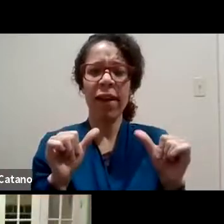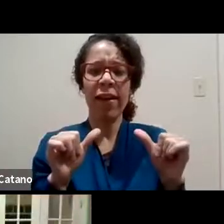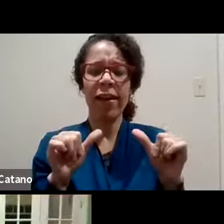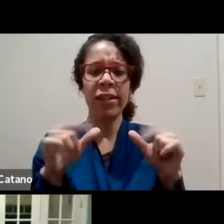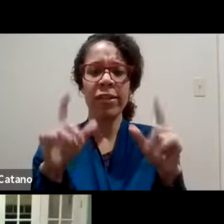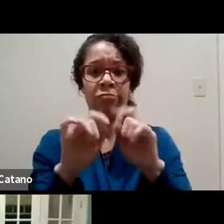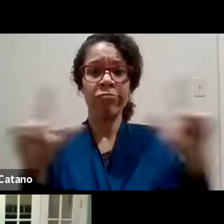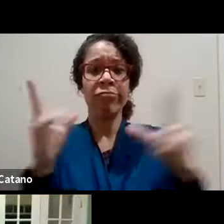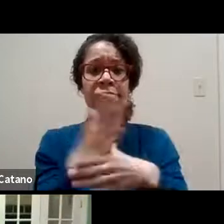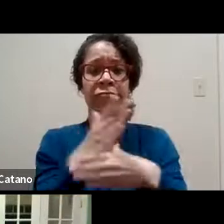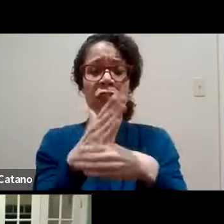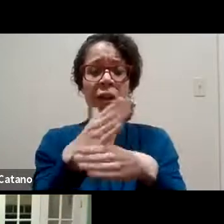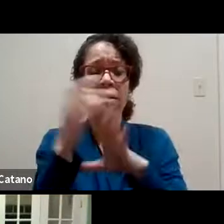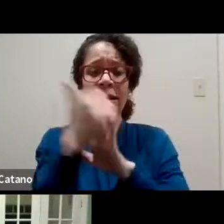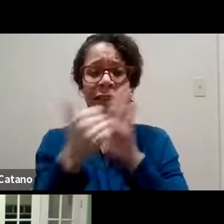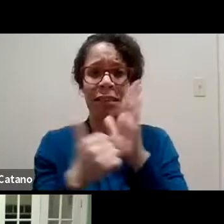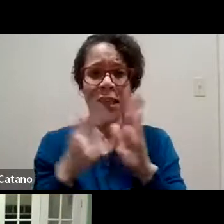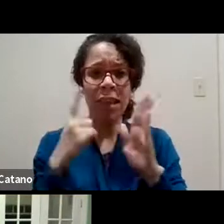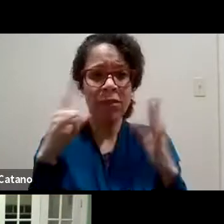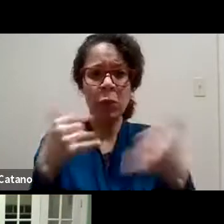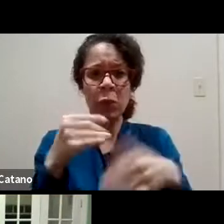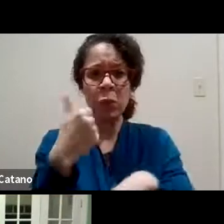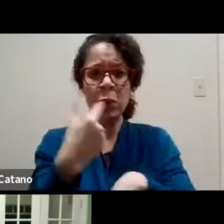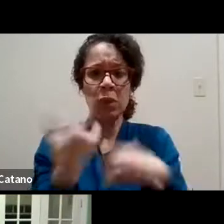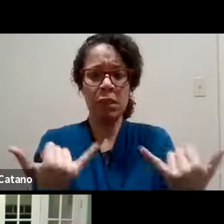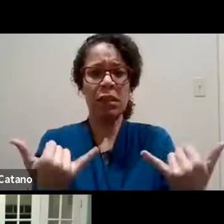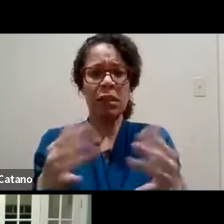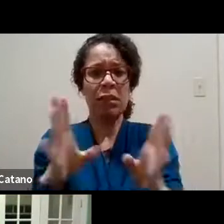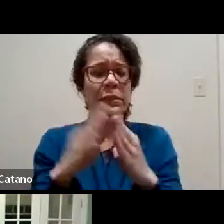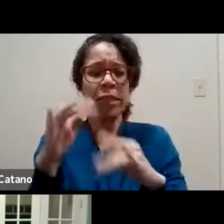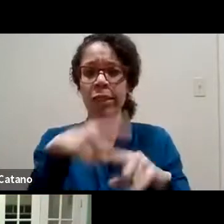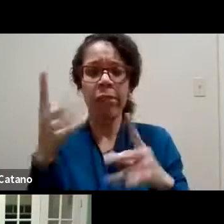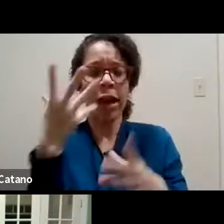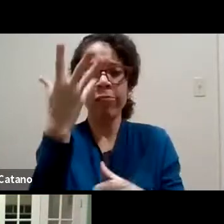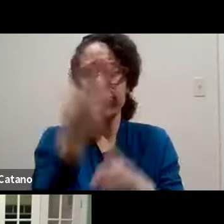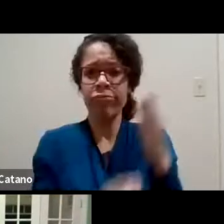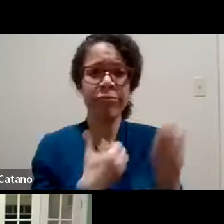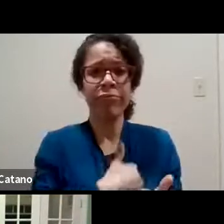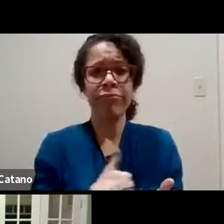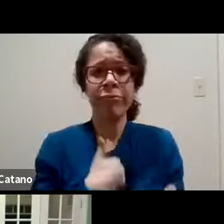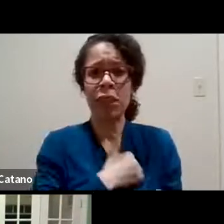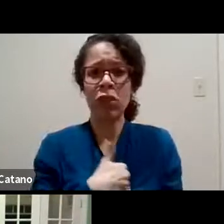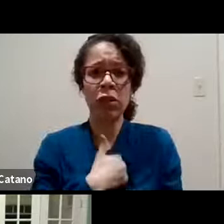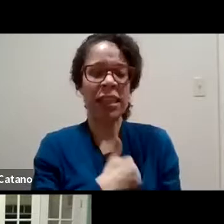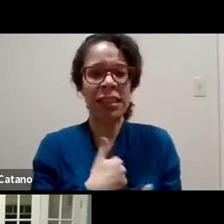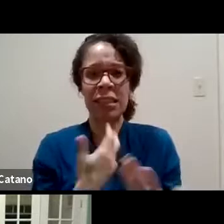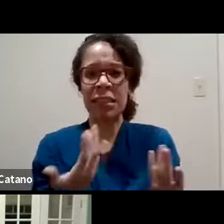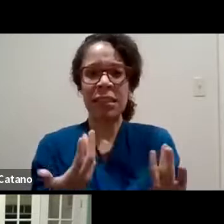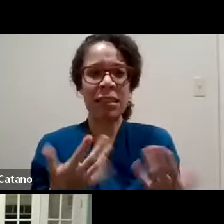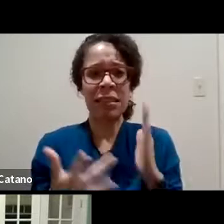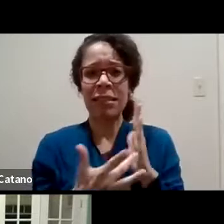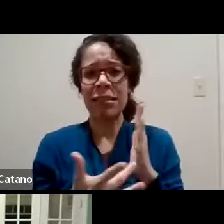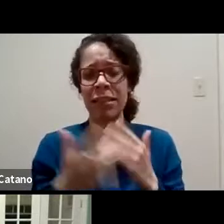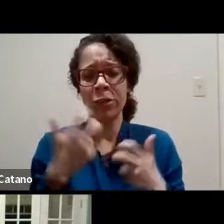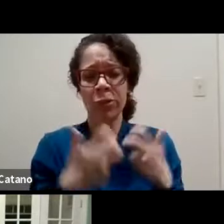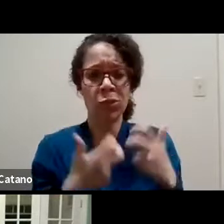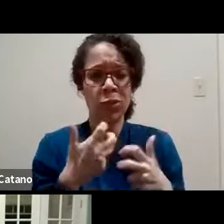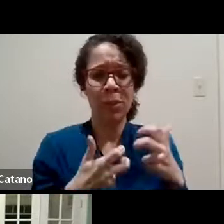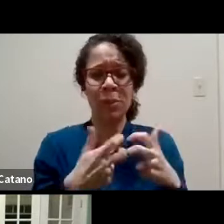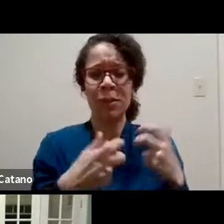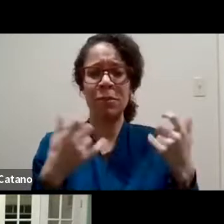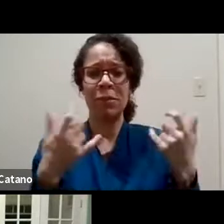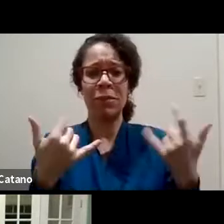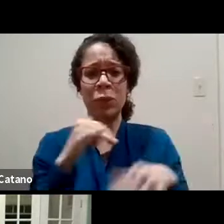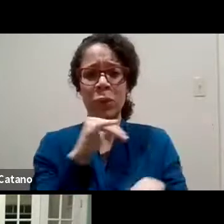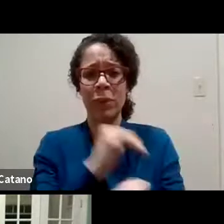here and I'm. It vanished on me. I apologize for the technical snafus